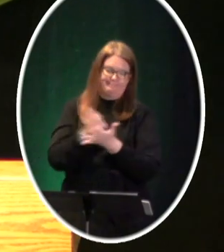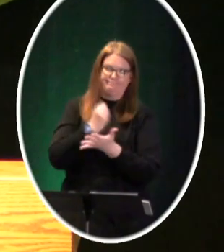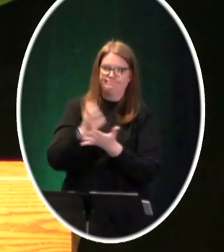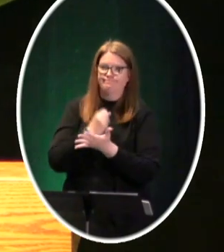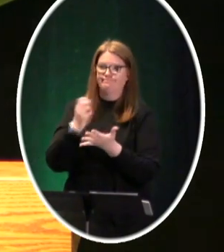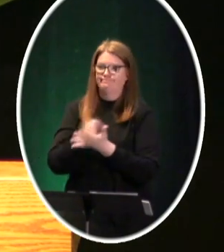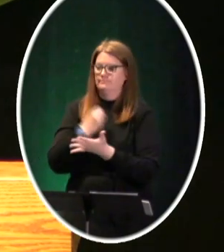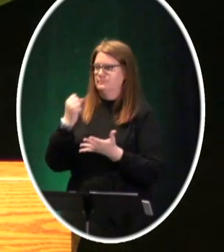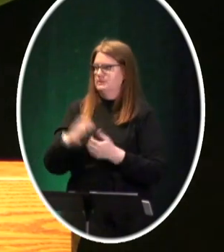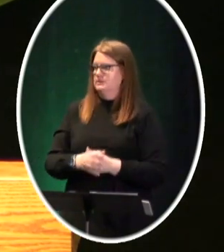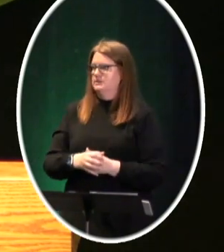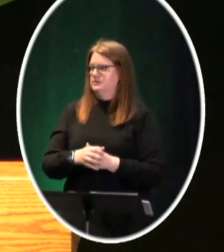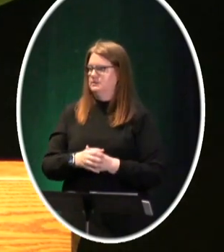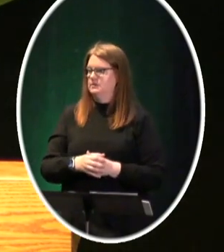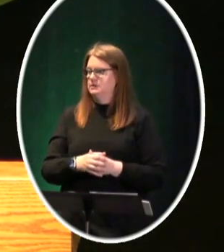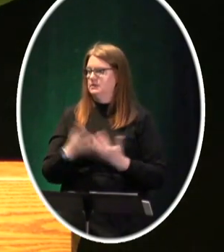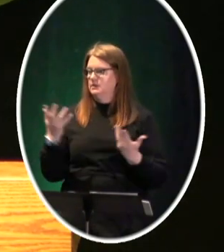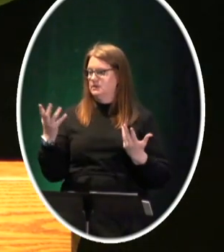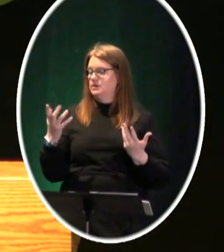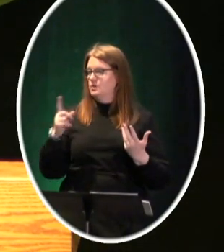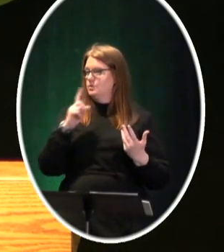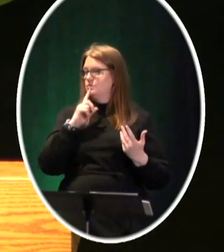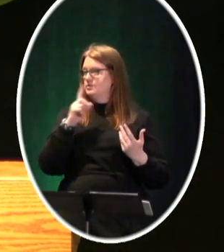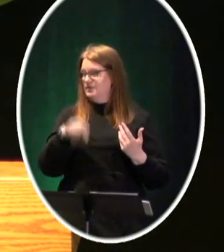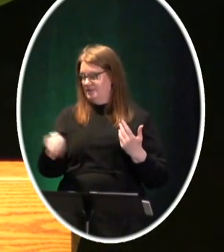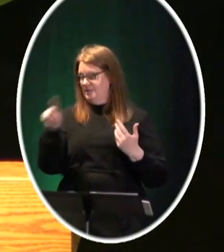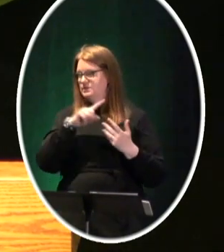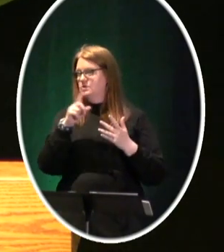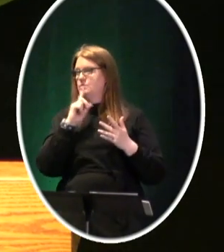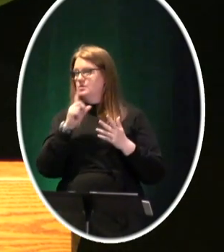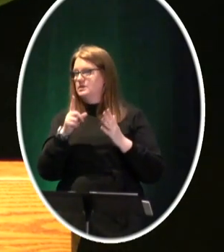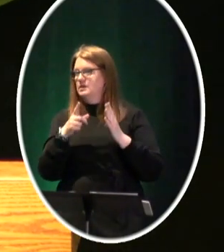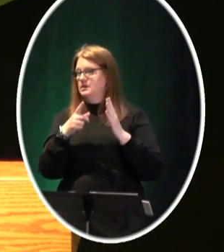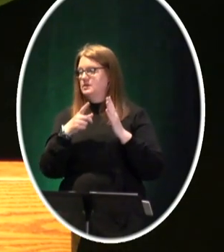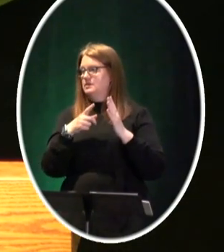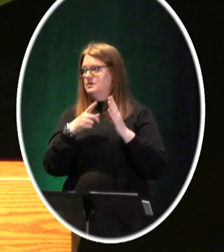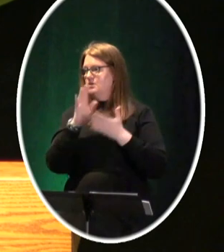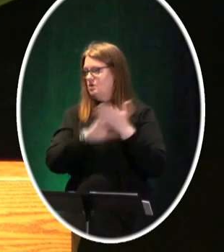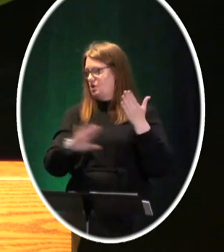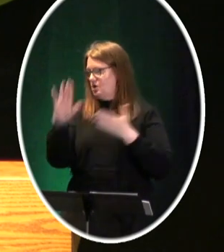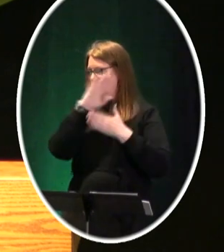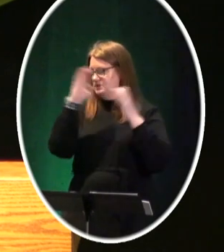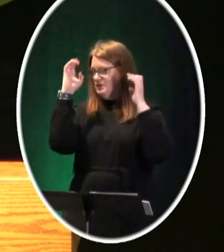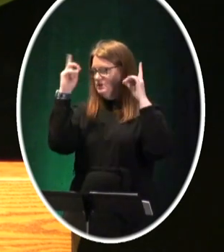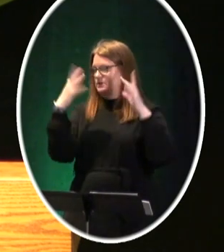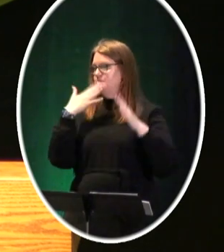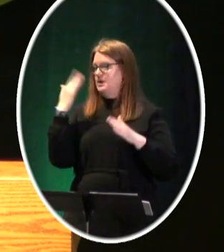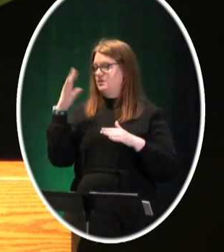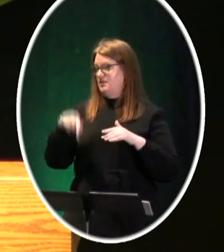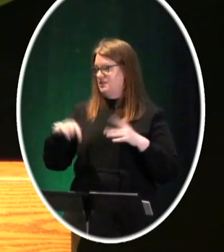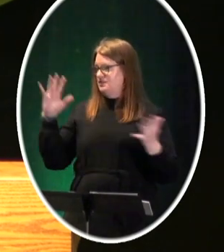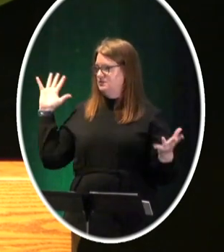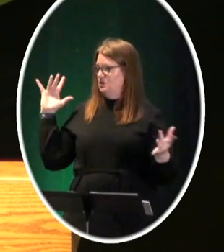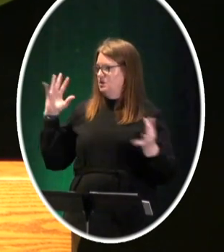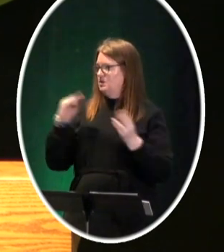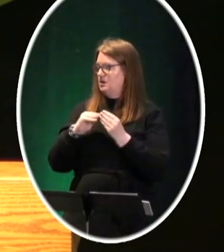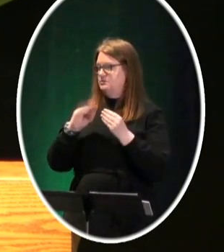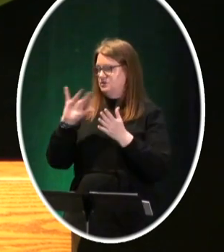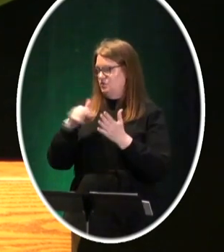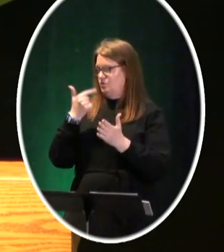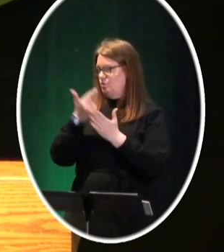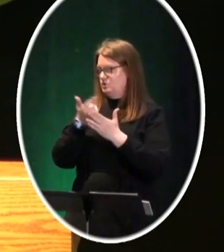other milestones in an individual's life better represent the life-changing nature of college education better than its culmination in